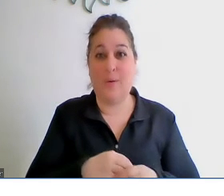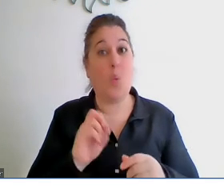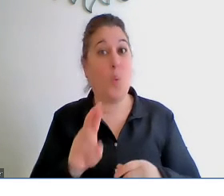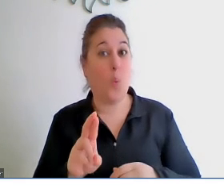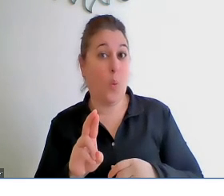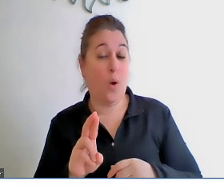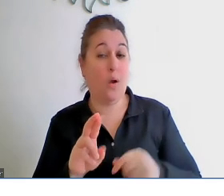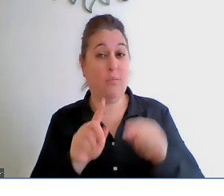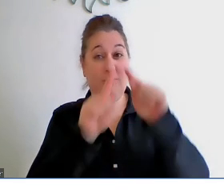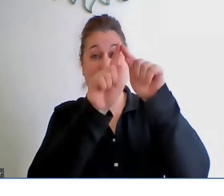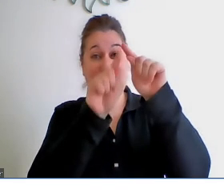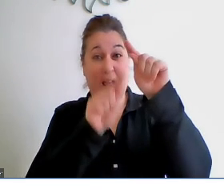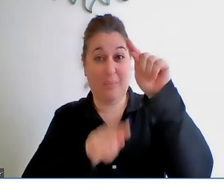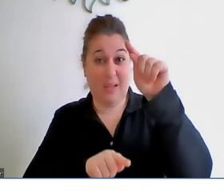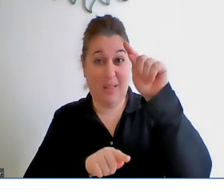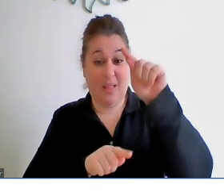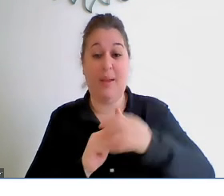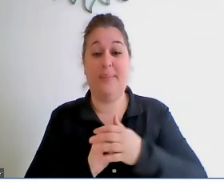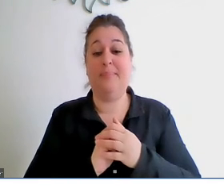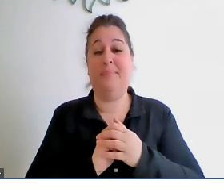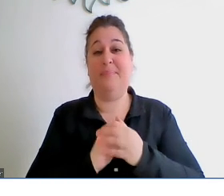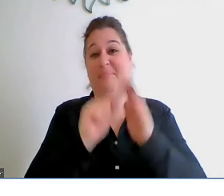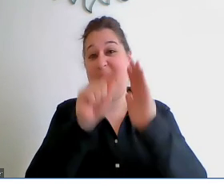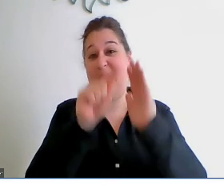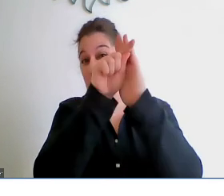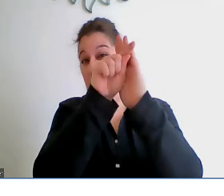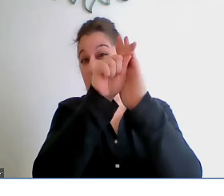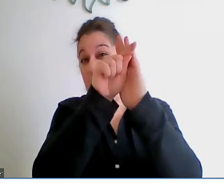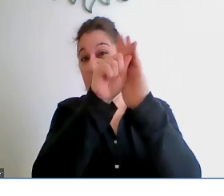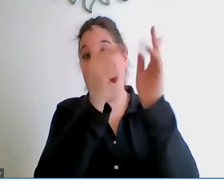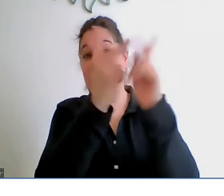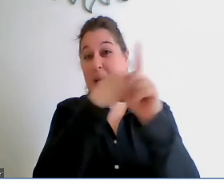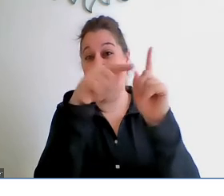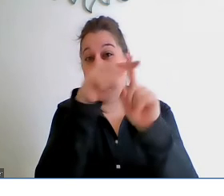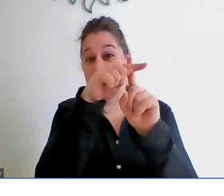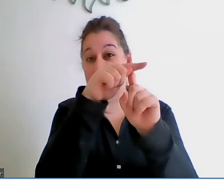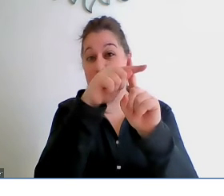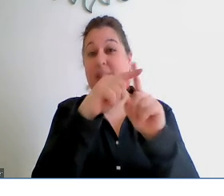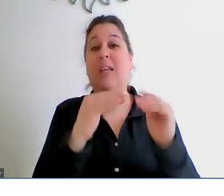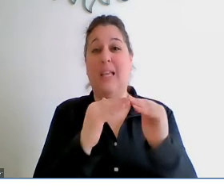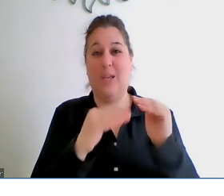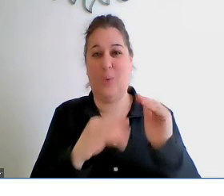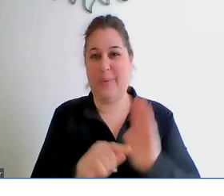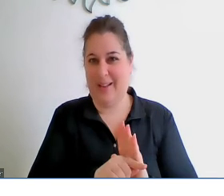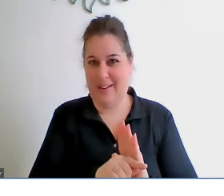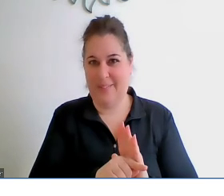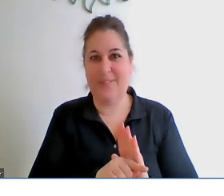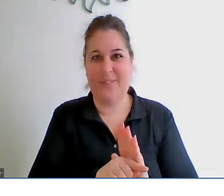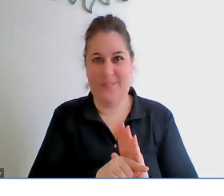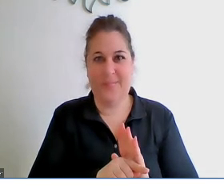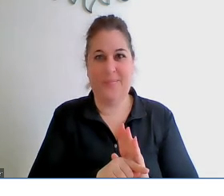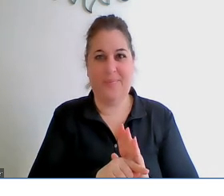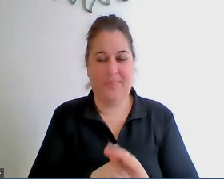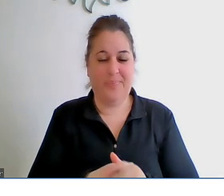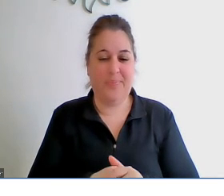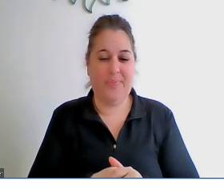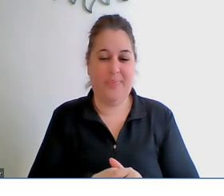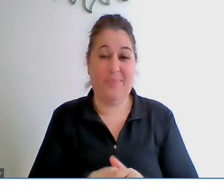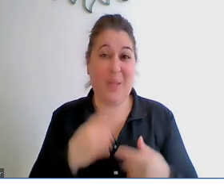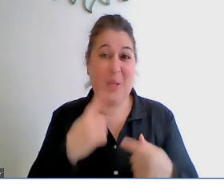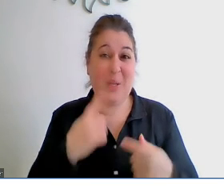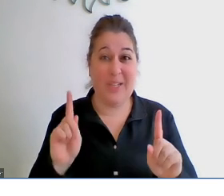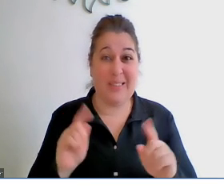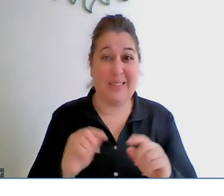Okay. You can also go from the top to the bottom. Okay, a negative times a positive